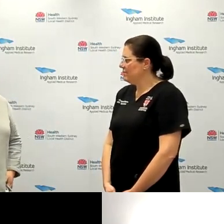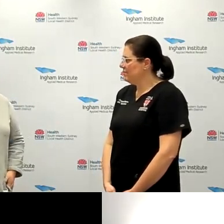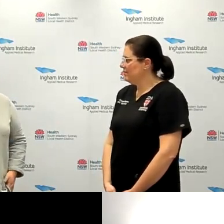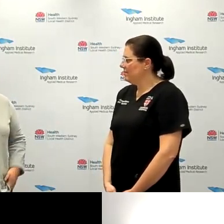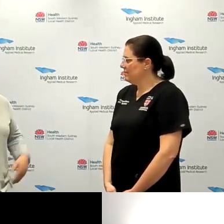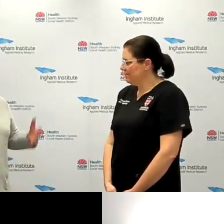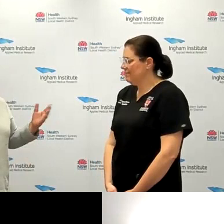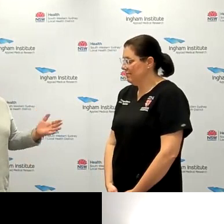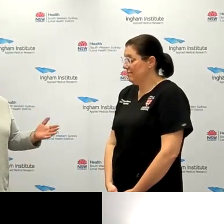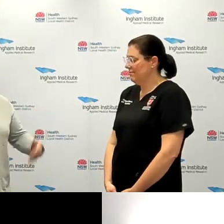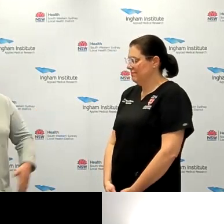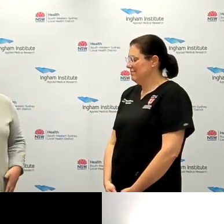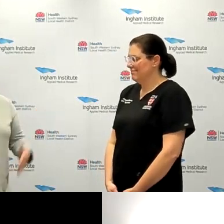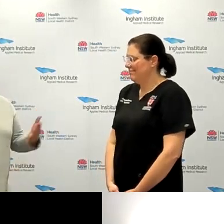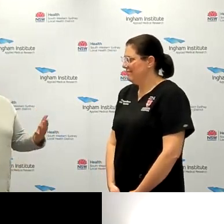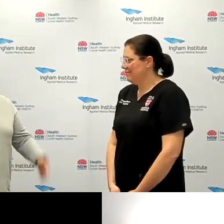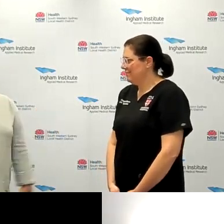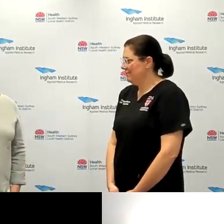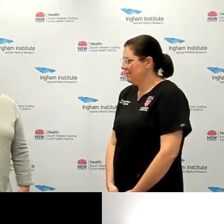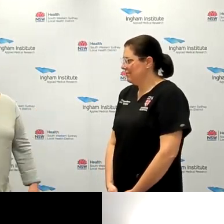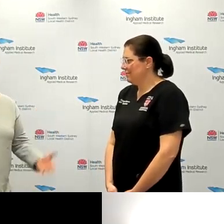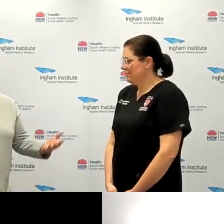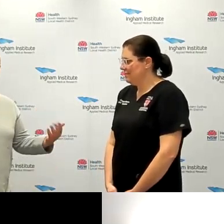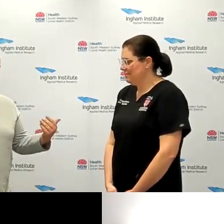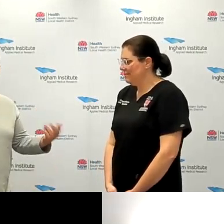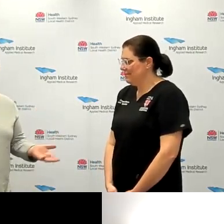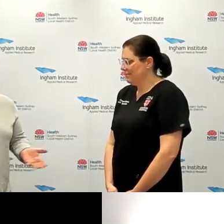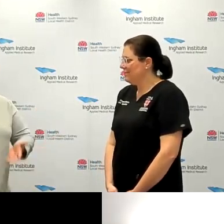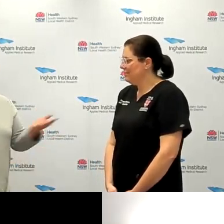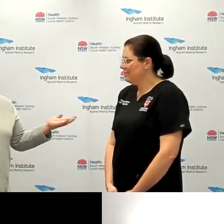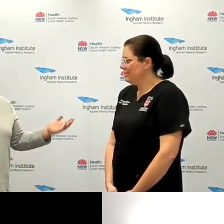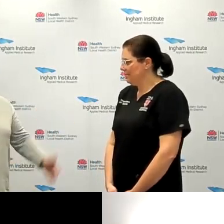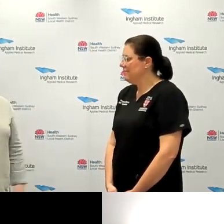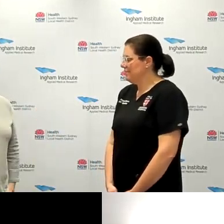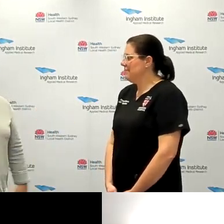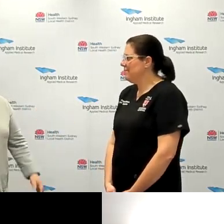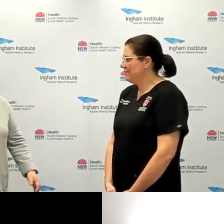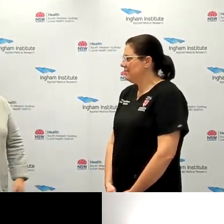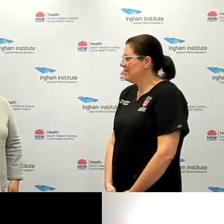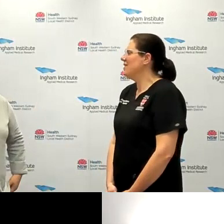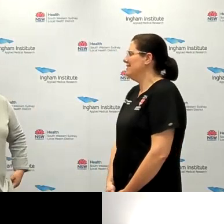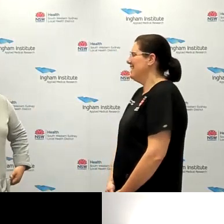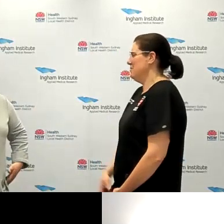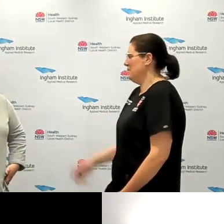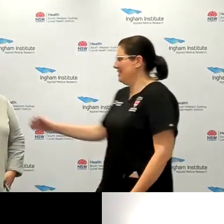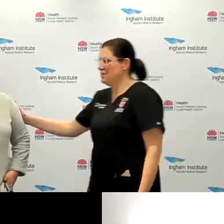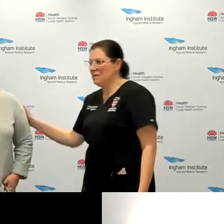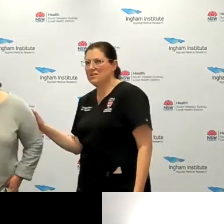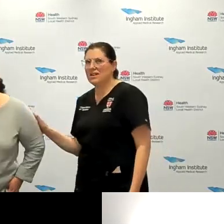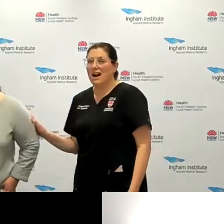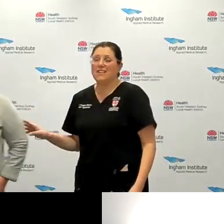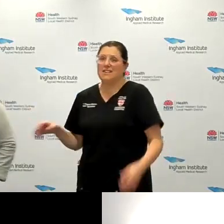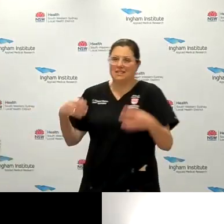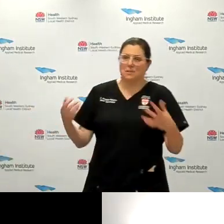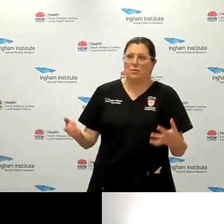an amazing team, health team out there that can help people like me who had no idea what preeclampsia was. Great. Thanks, Anna. Okay. Thanks so